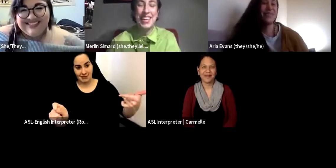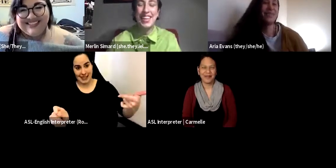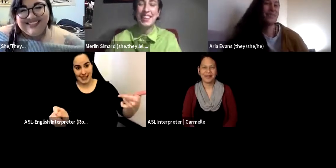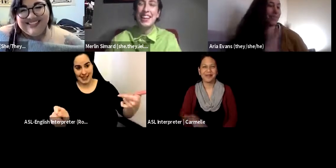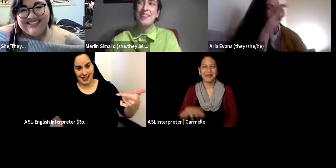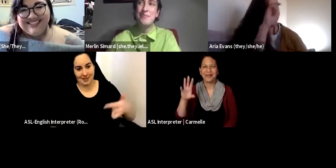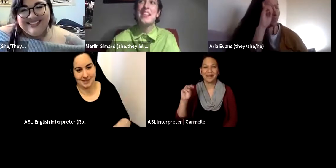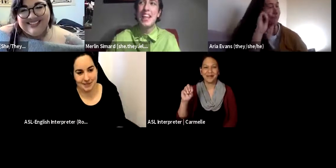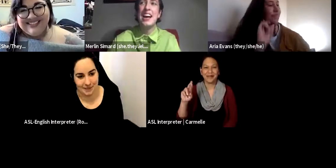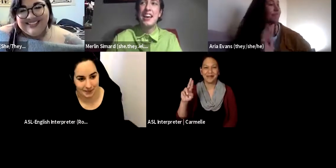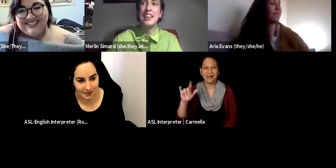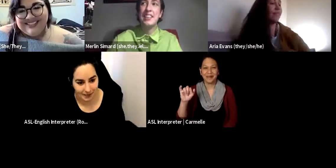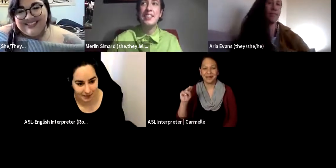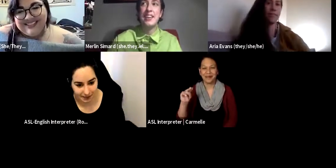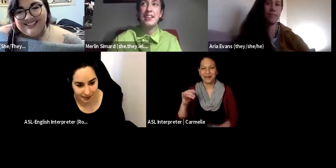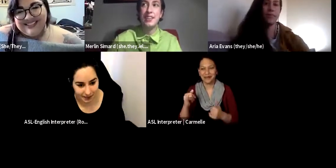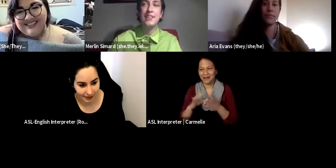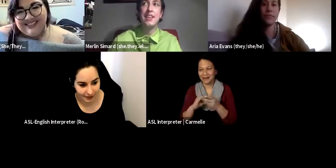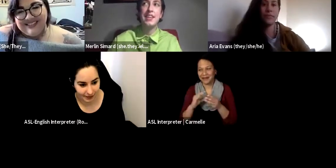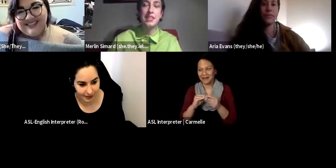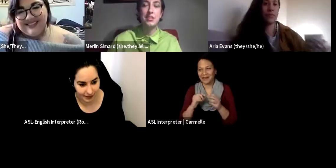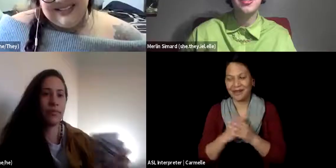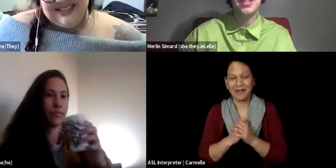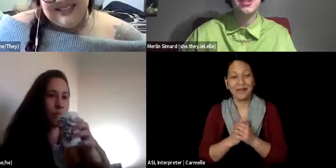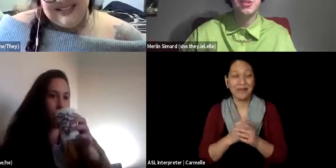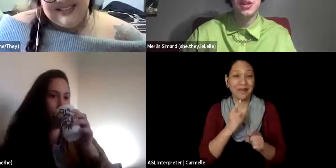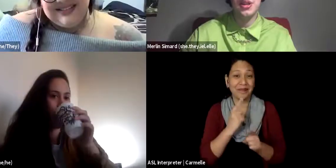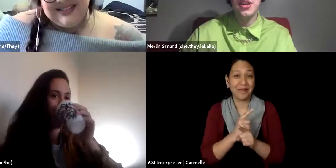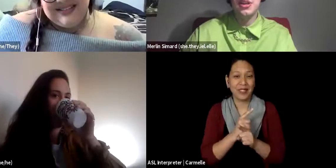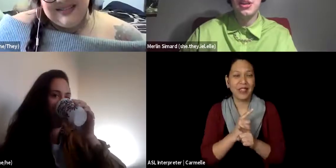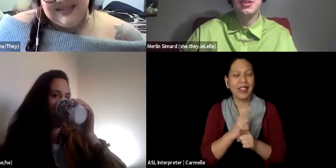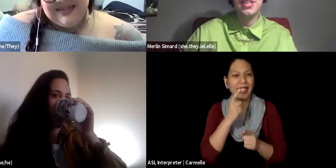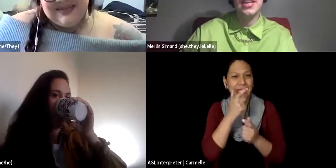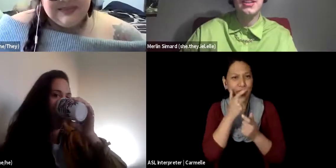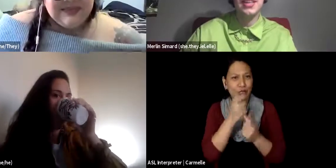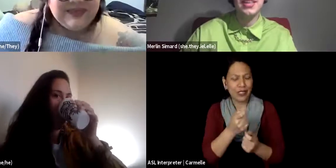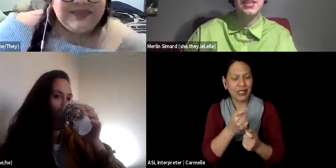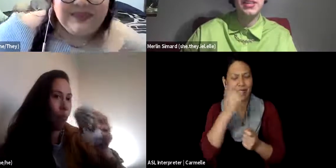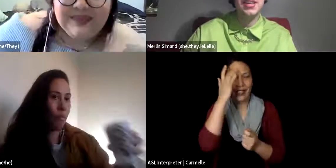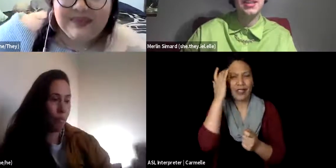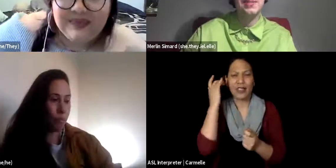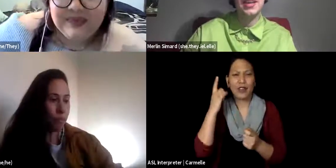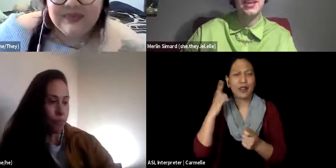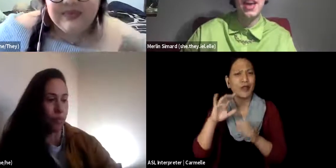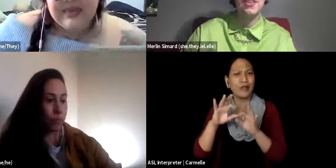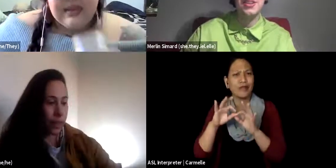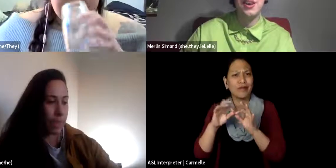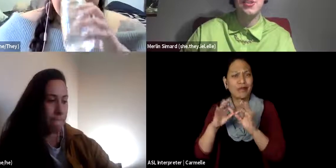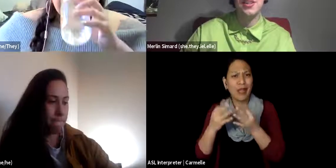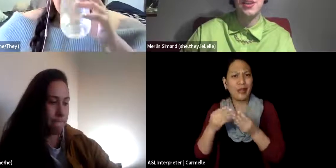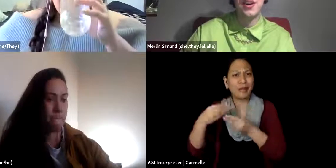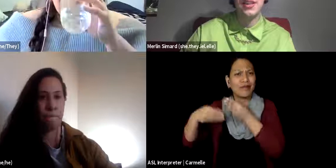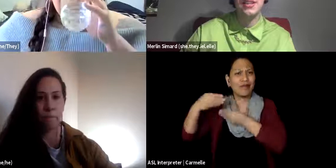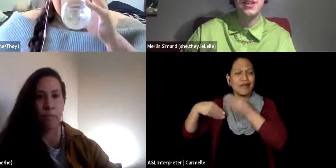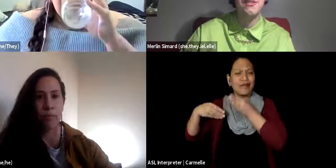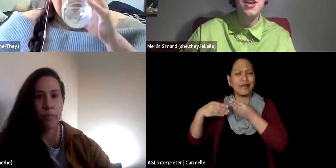Merlin speaking. Like, yeah, I think that definitely it's interesting too to understand our ancestors as coming in our lives, not only